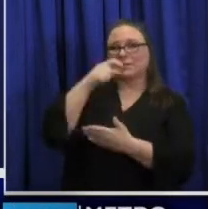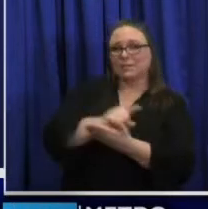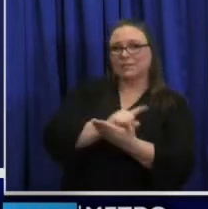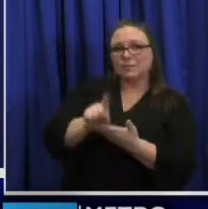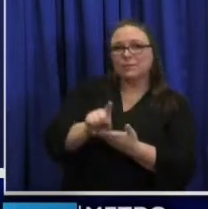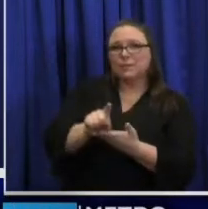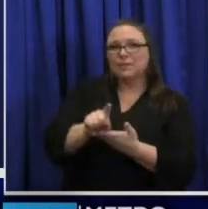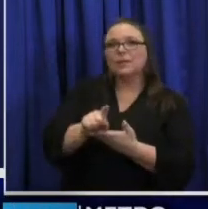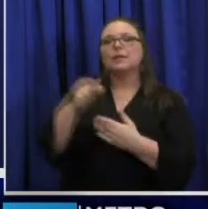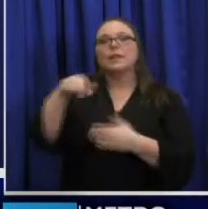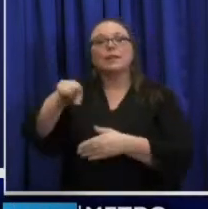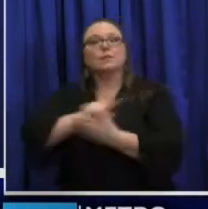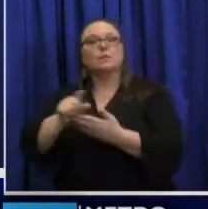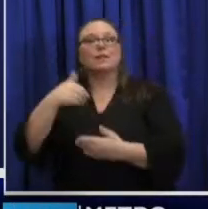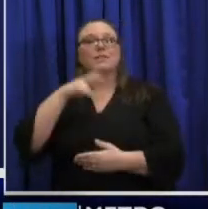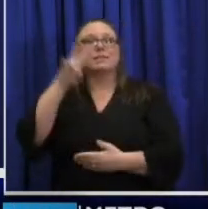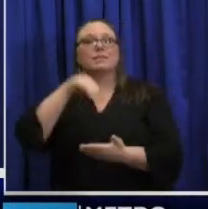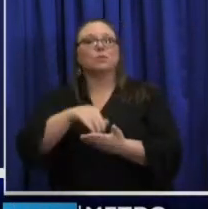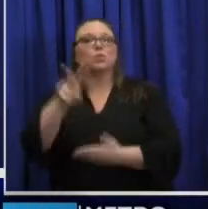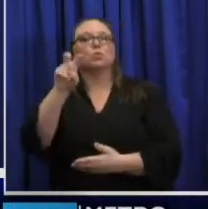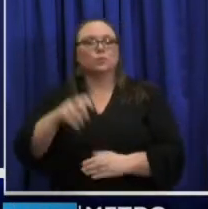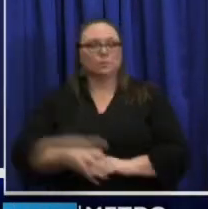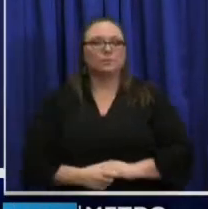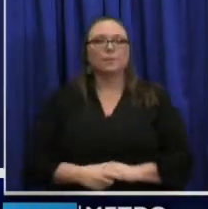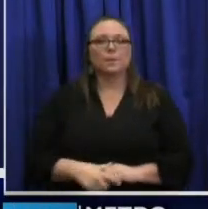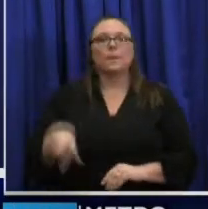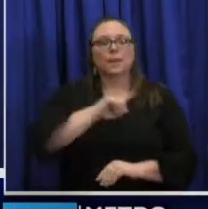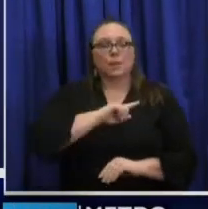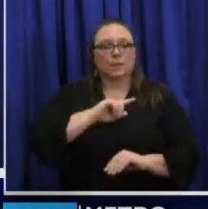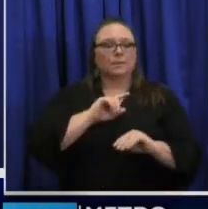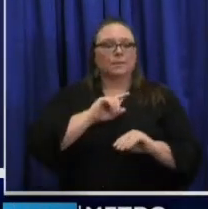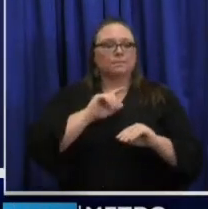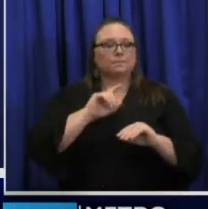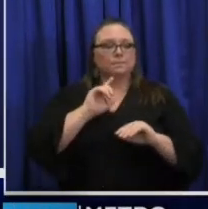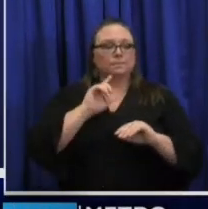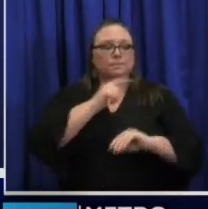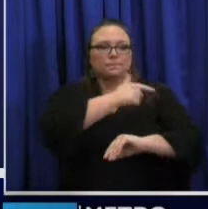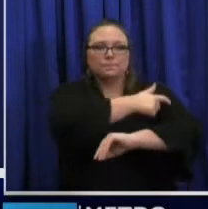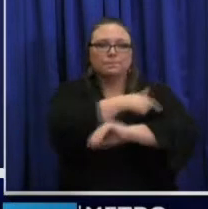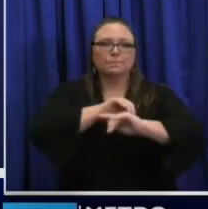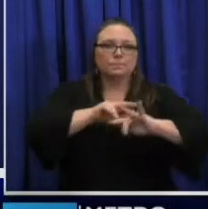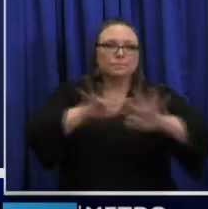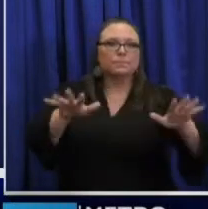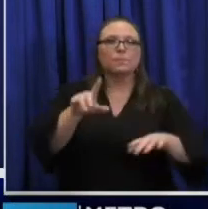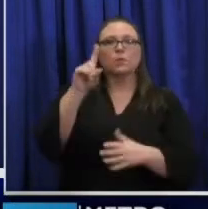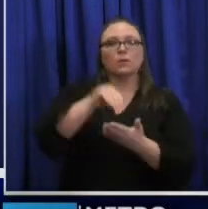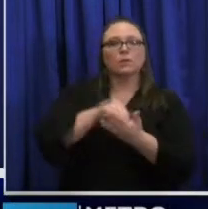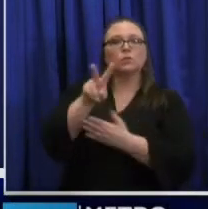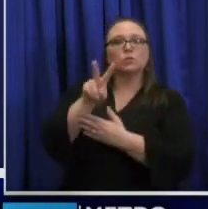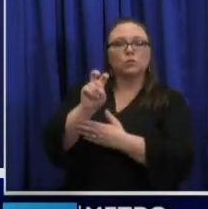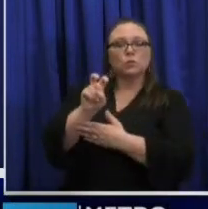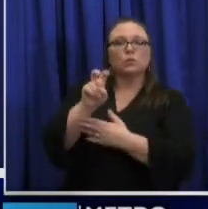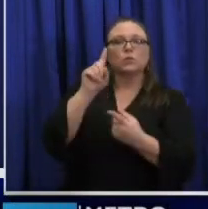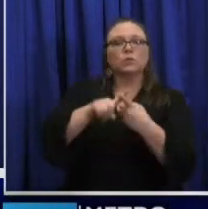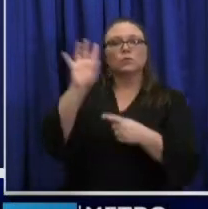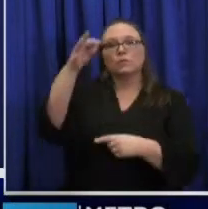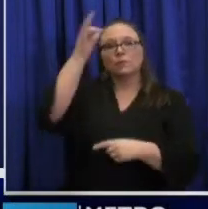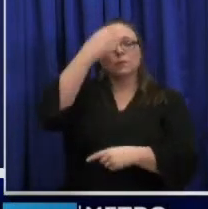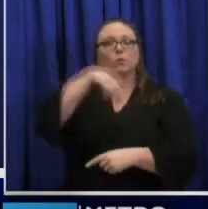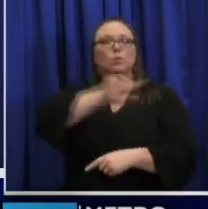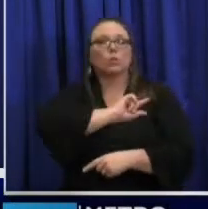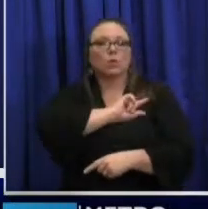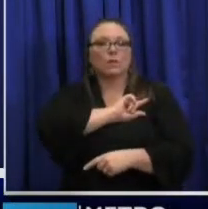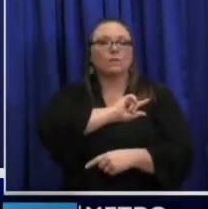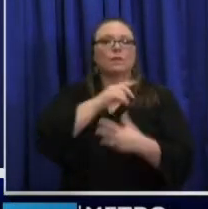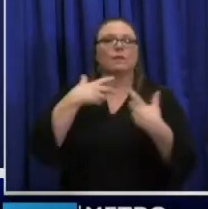We received 7,200 doses. We distributed 1,200 of those doses to federally